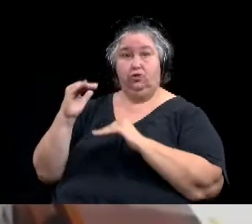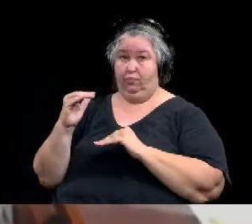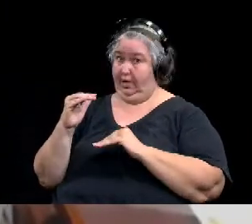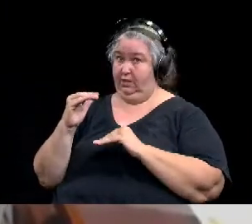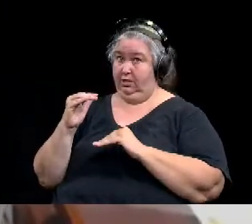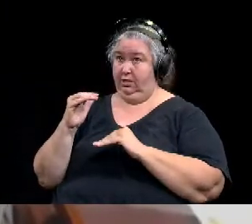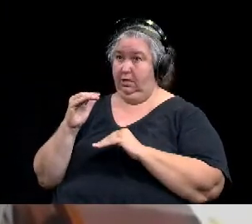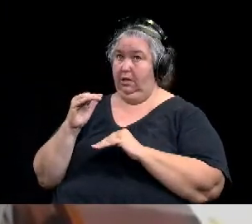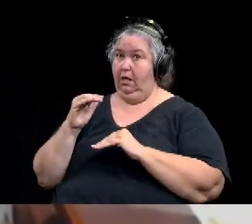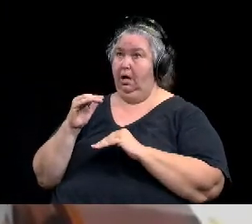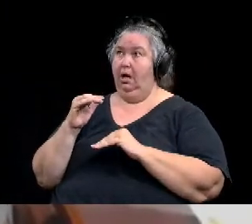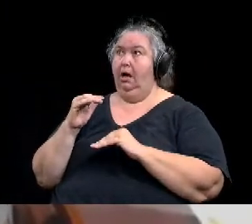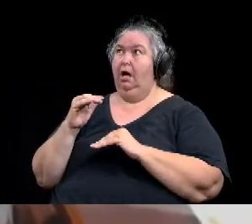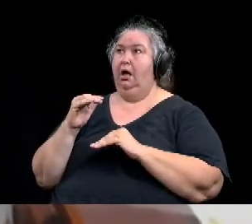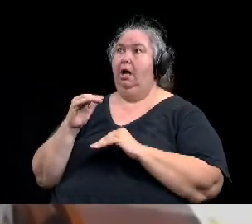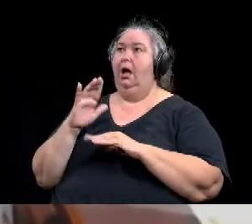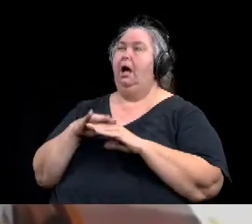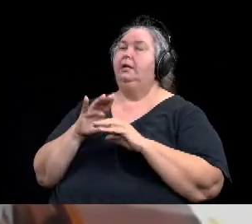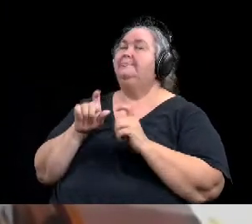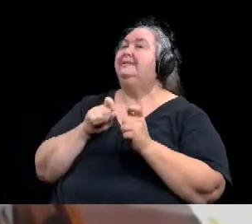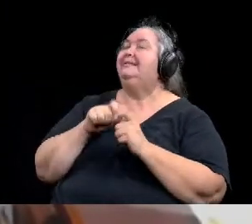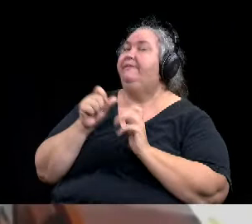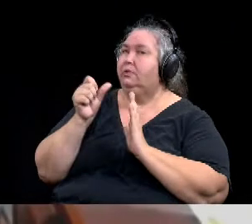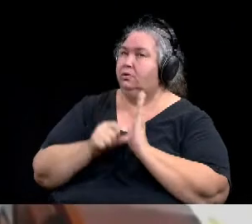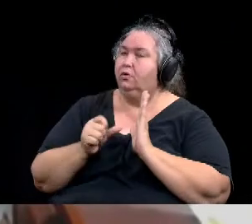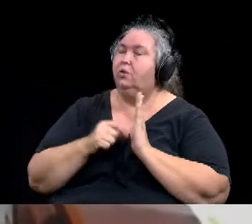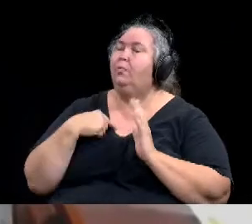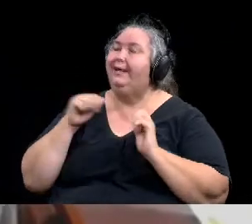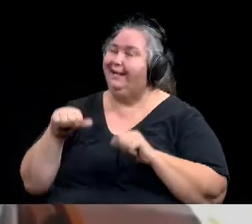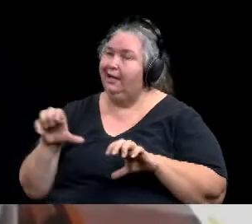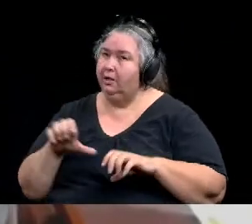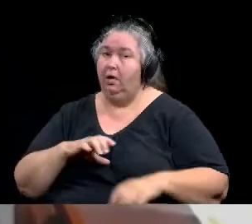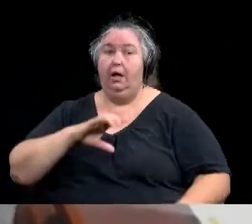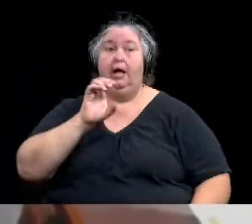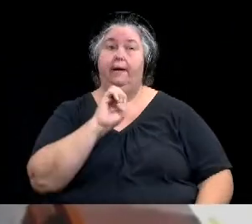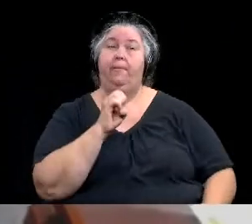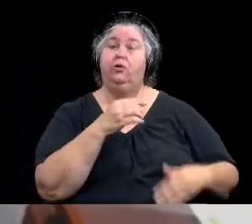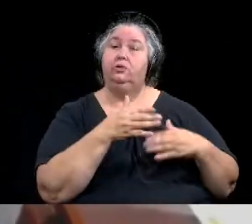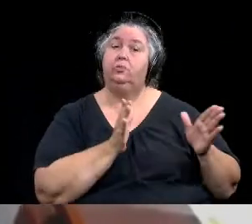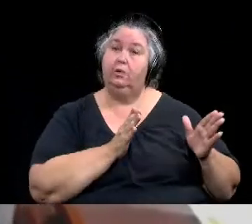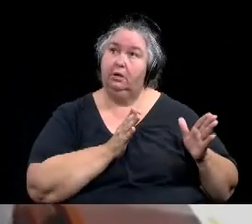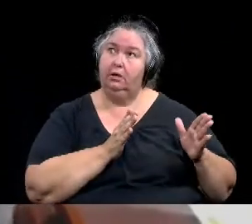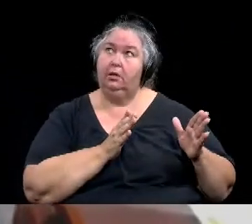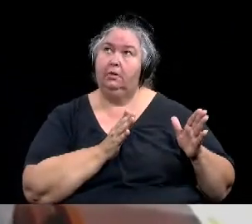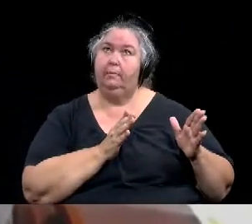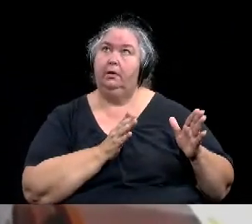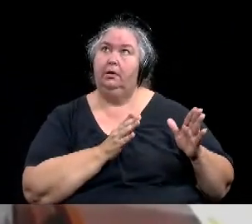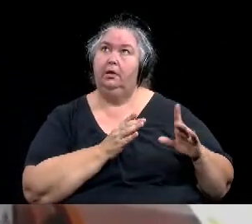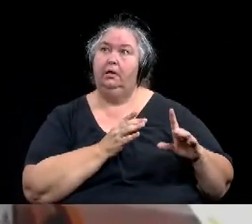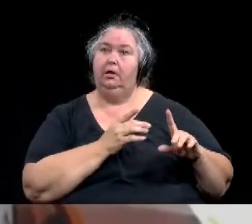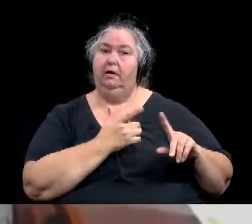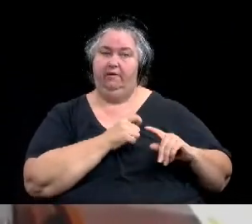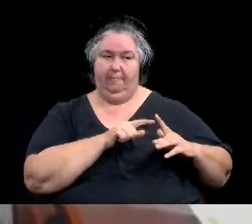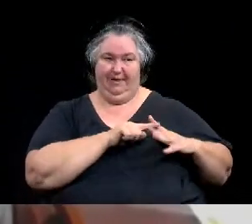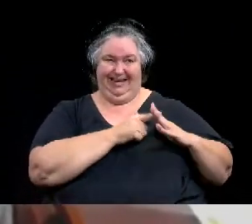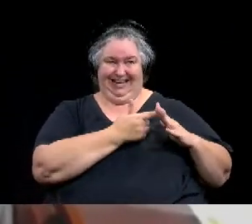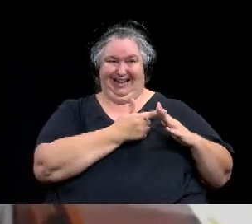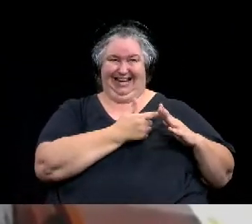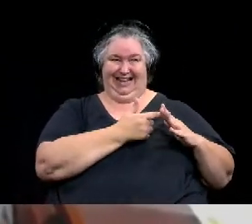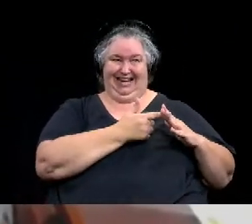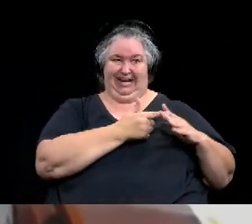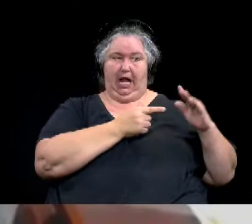we can do surgically here at the hospital. Emergency room visits from the beginning of this pandemic have dropped